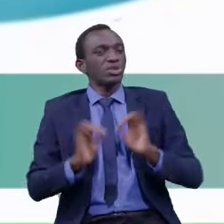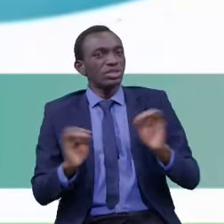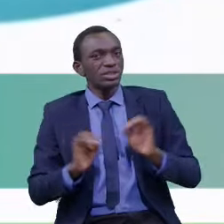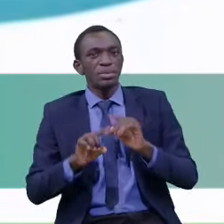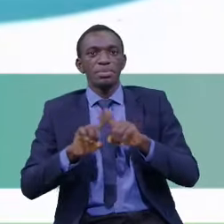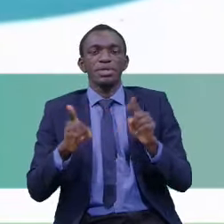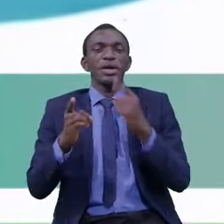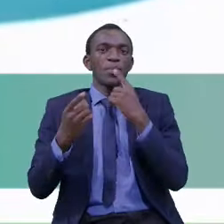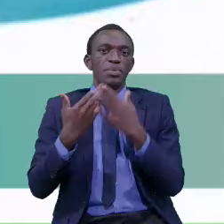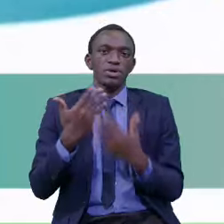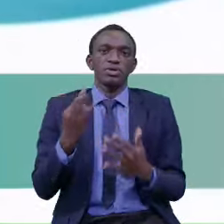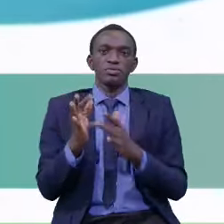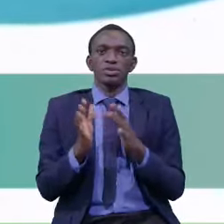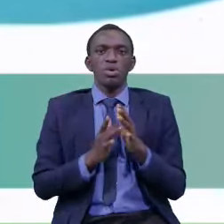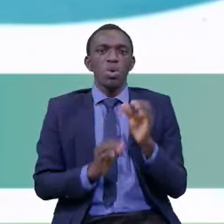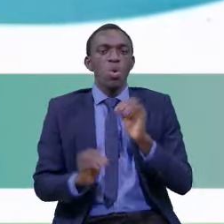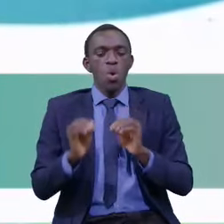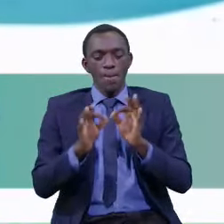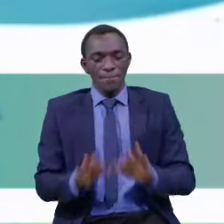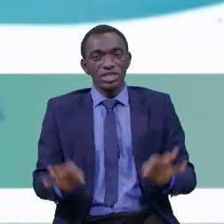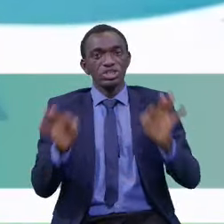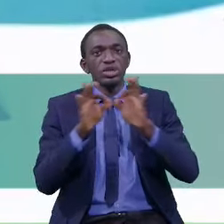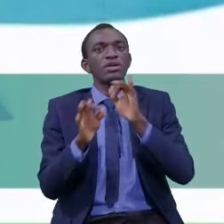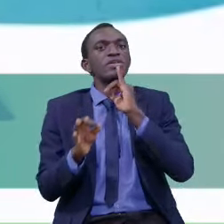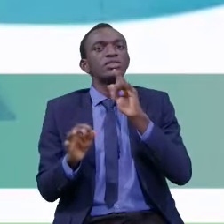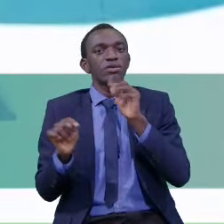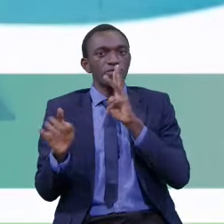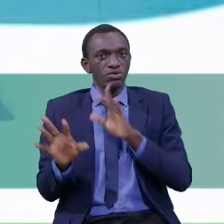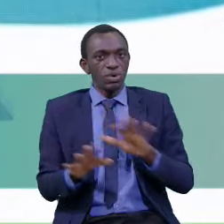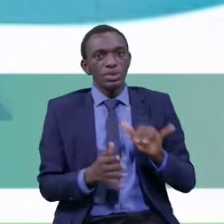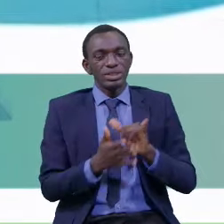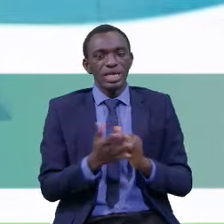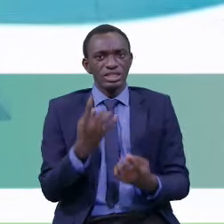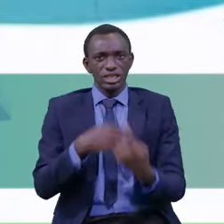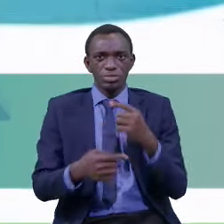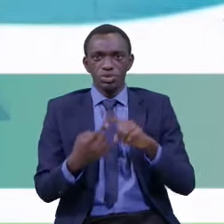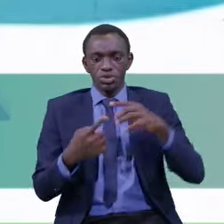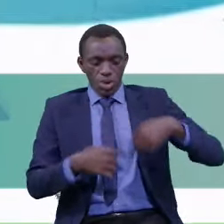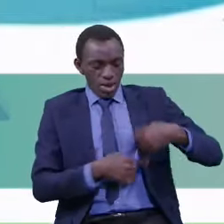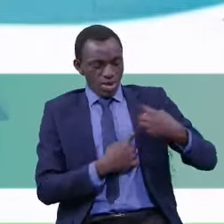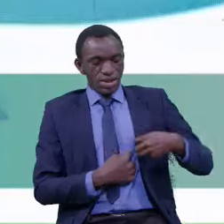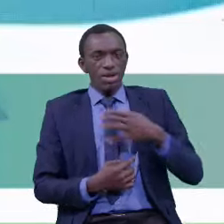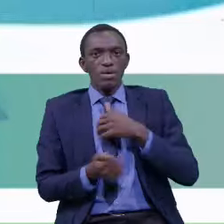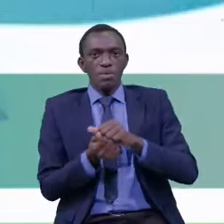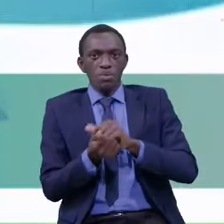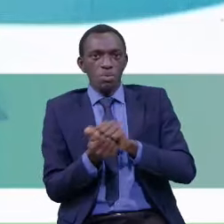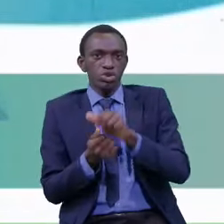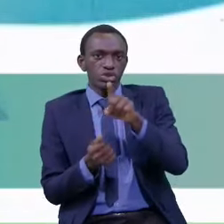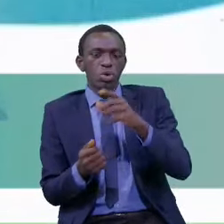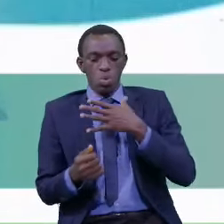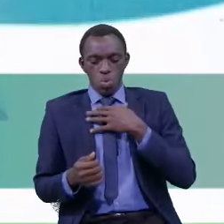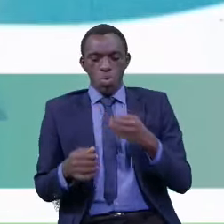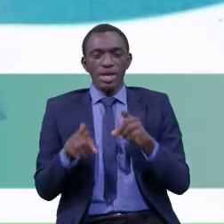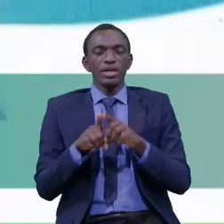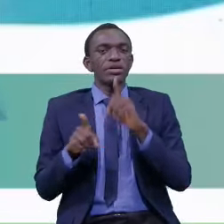the flow that came to your heart and washed you white as snow. And look at the last